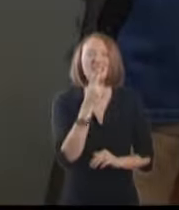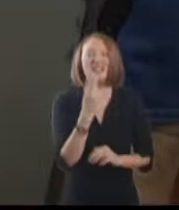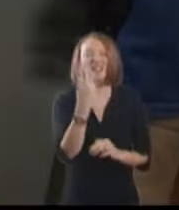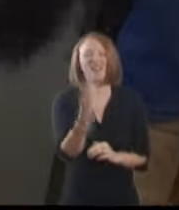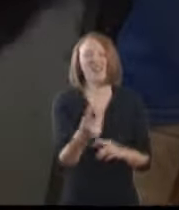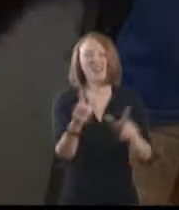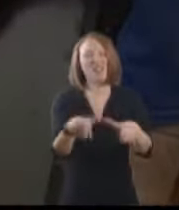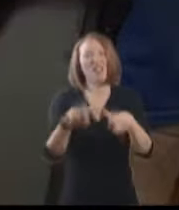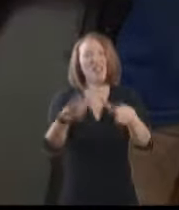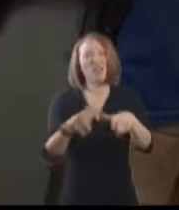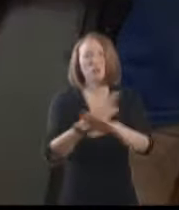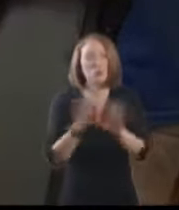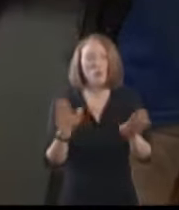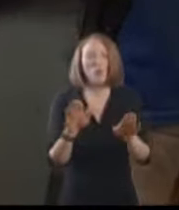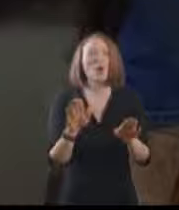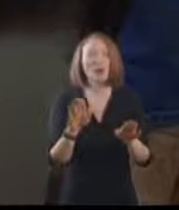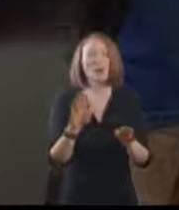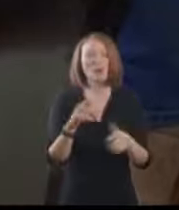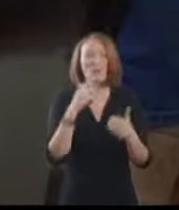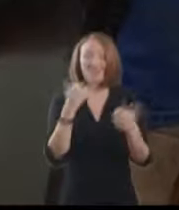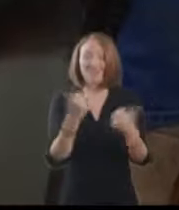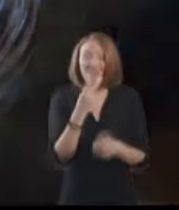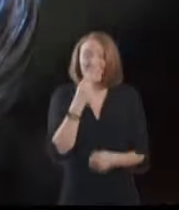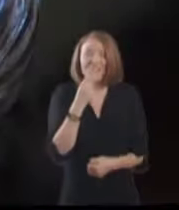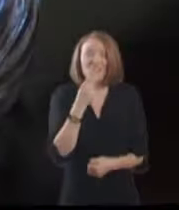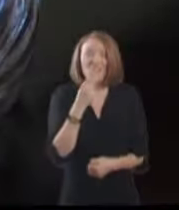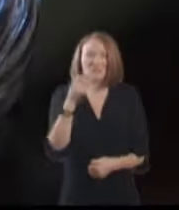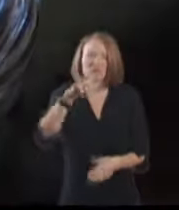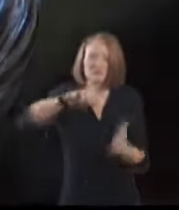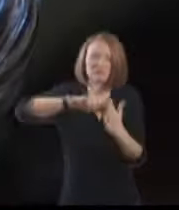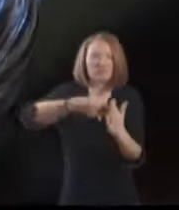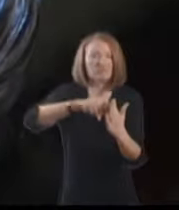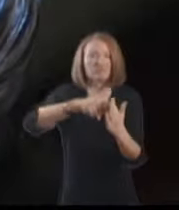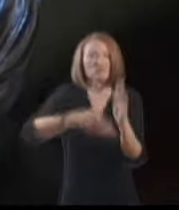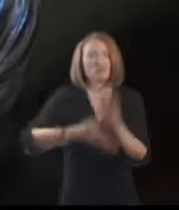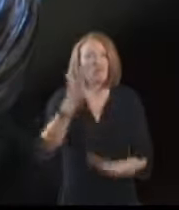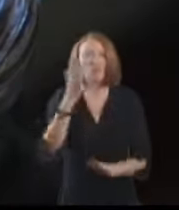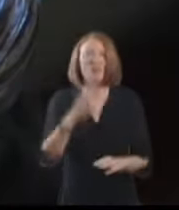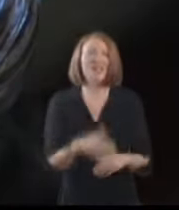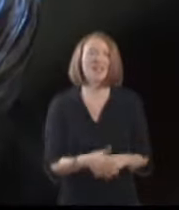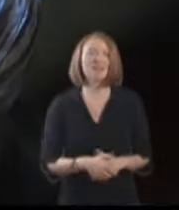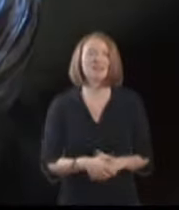Don't leave cigarettes lying around and put them out once used.